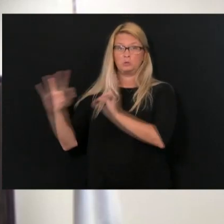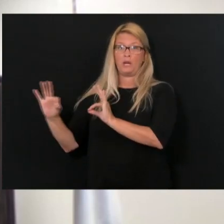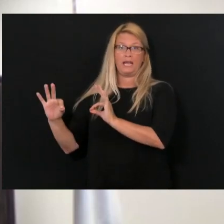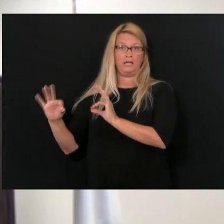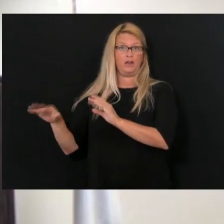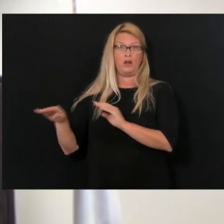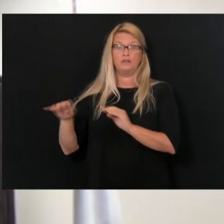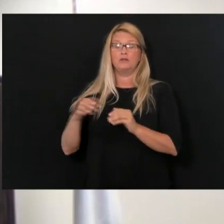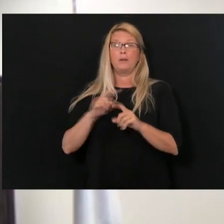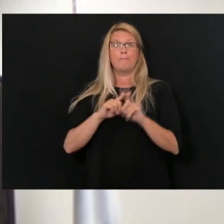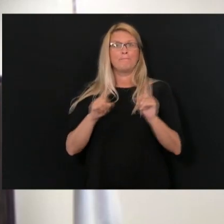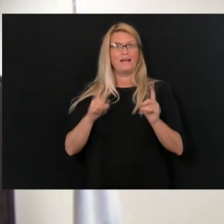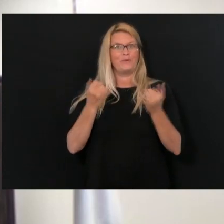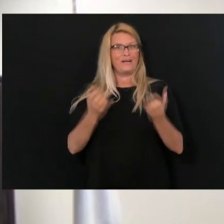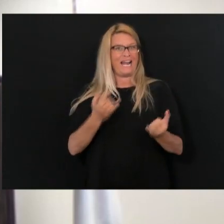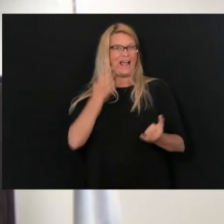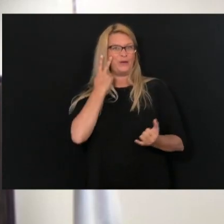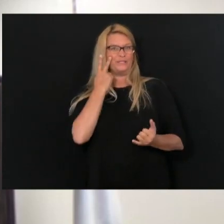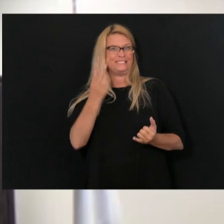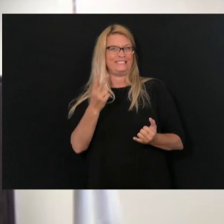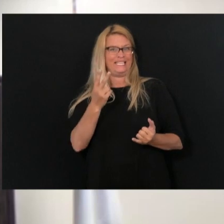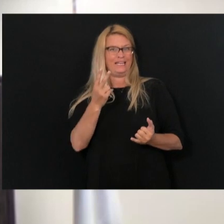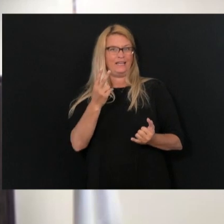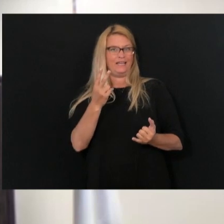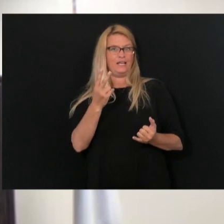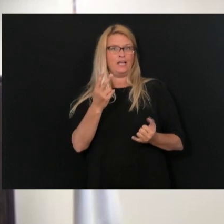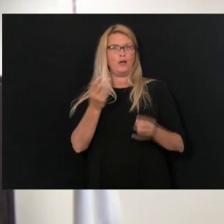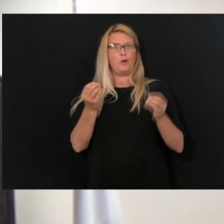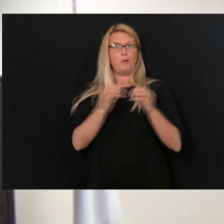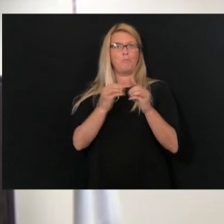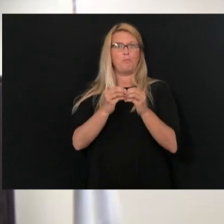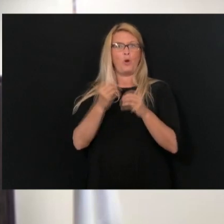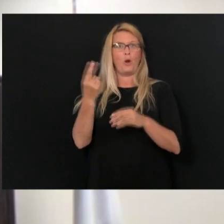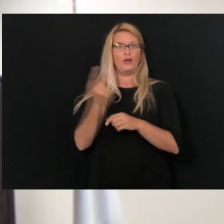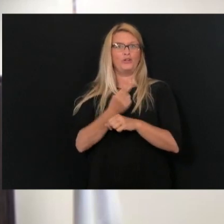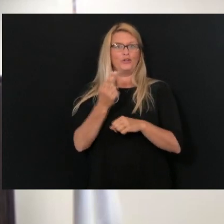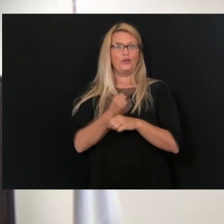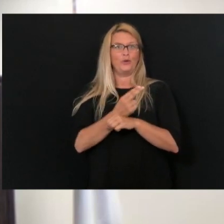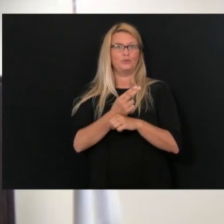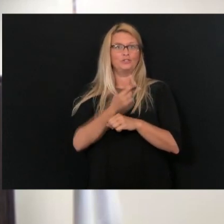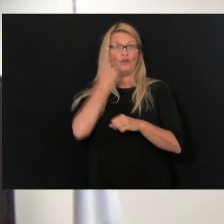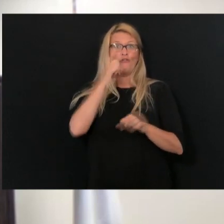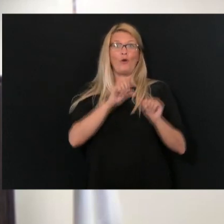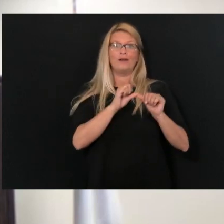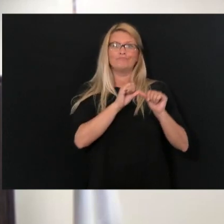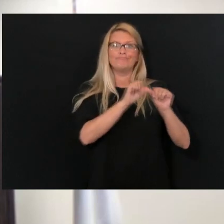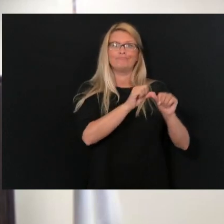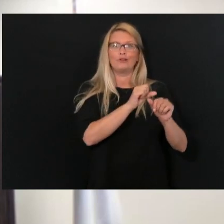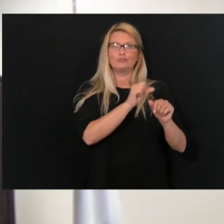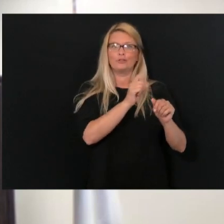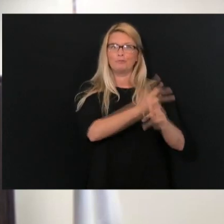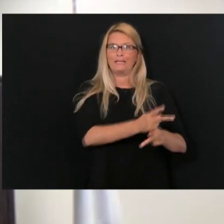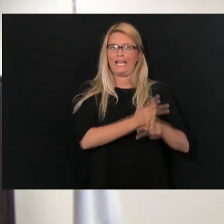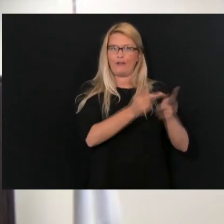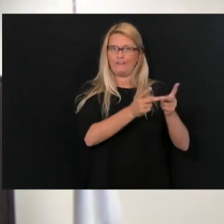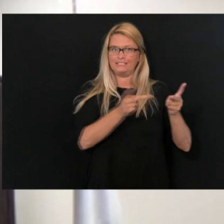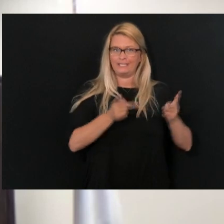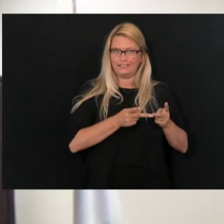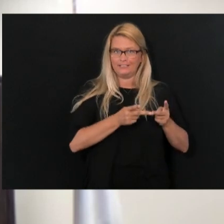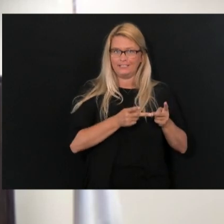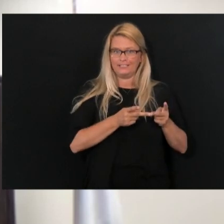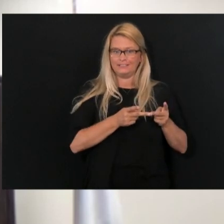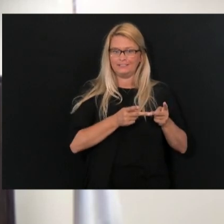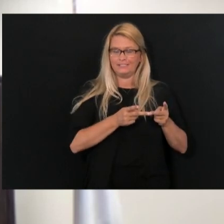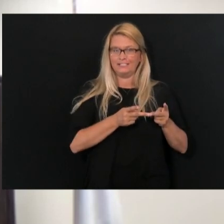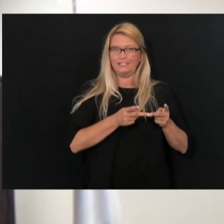areas, but we are starting to see an uptick in use of PPE in long-term care facilities, as outlined